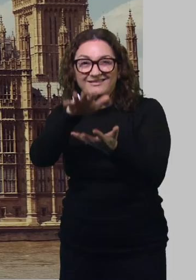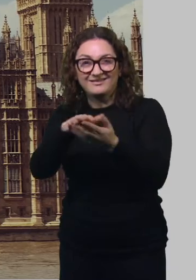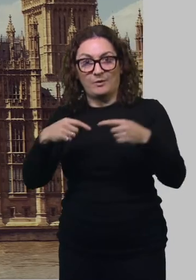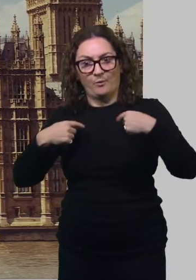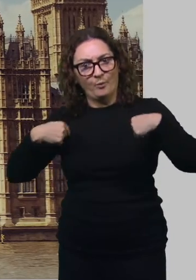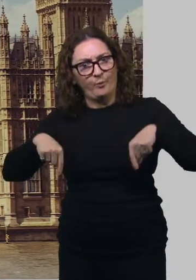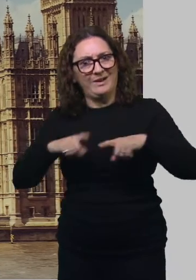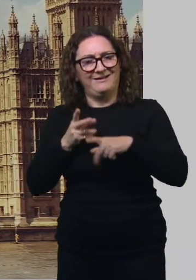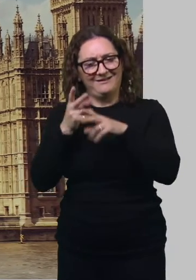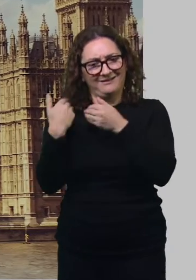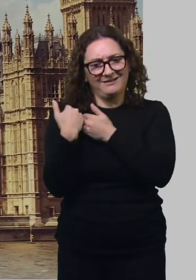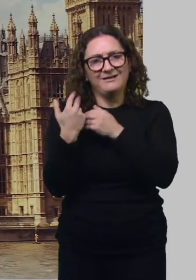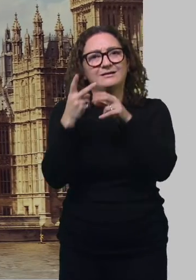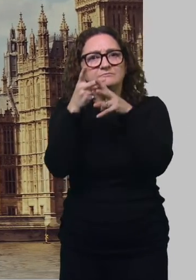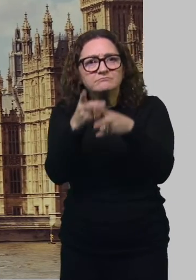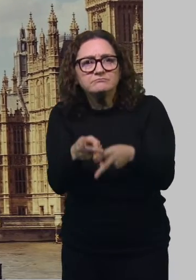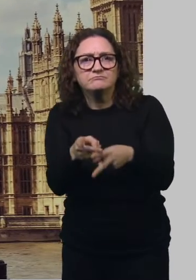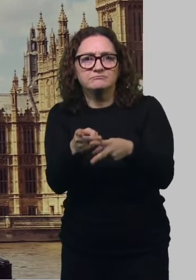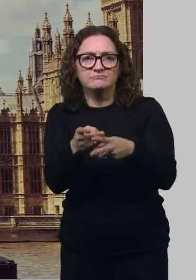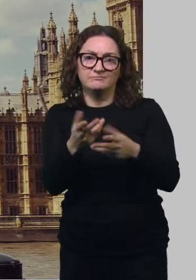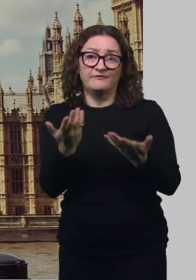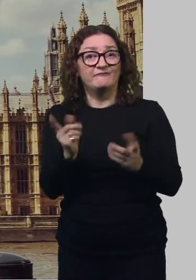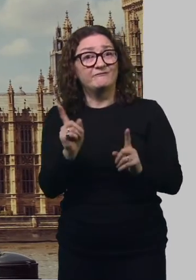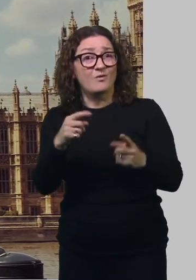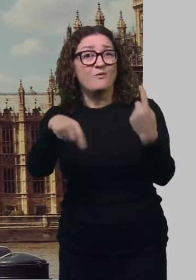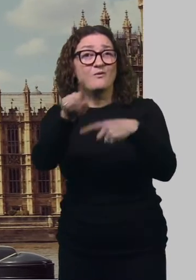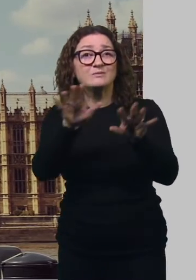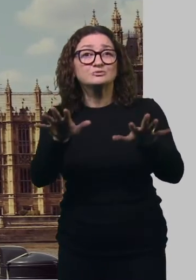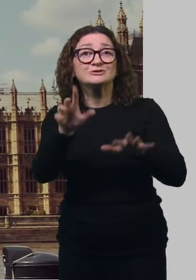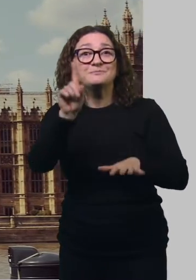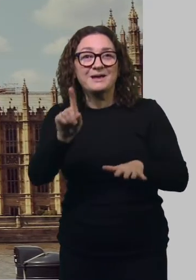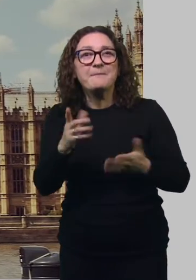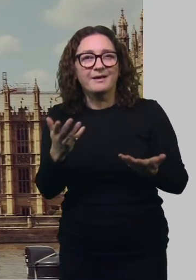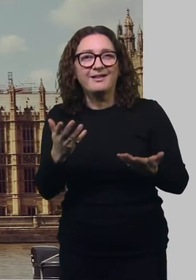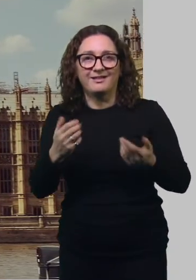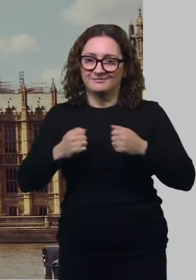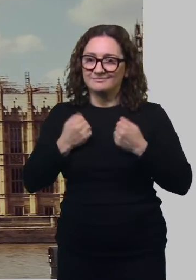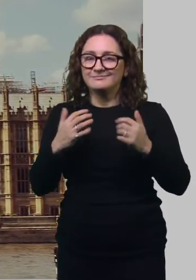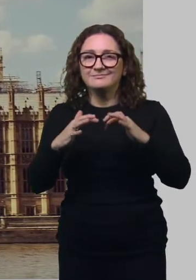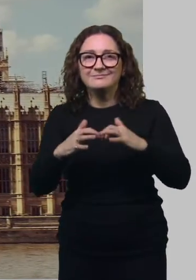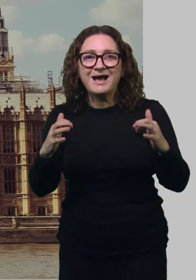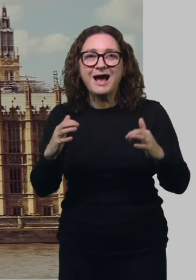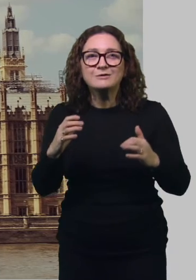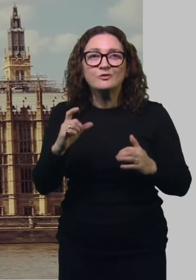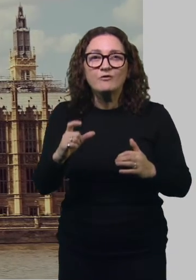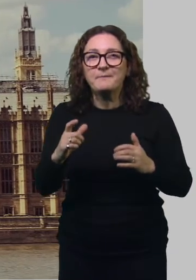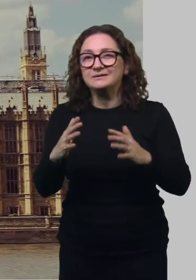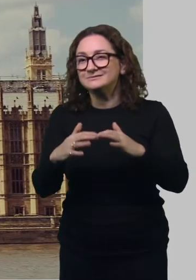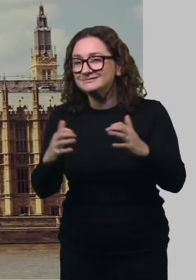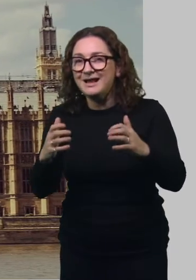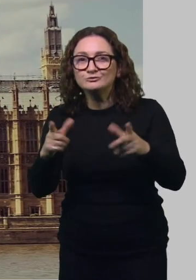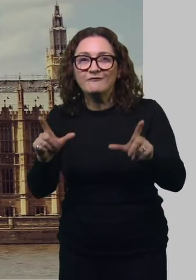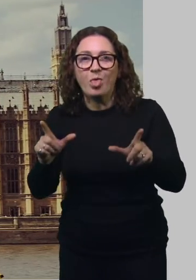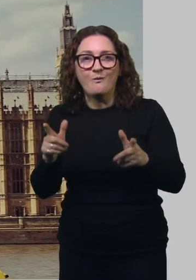of the House of Commons and House of Lords lie at the heart of our parliamentary democracy. They've embedded our liberties, our rights